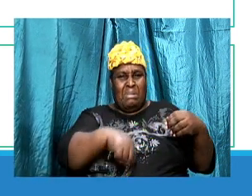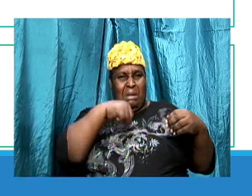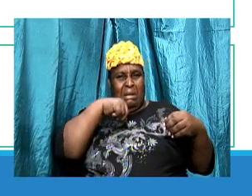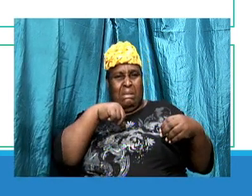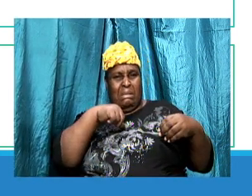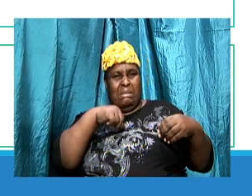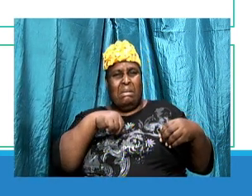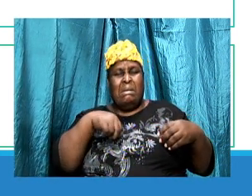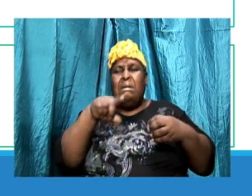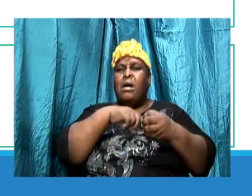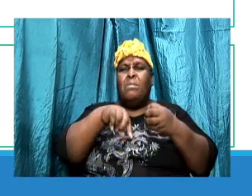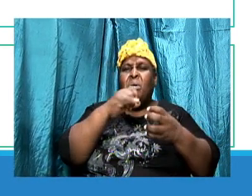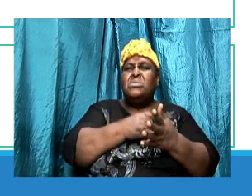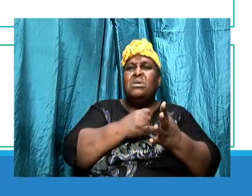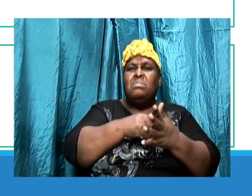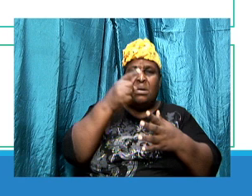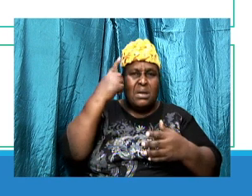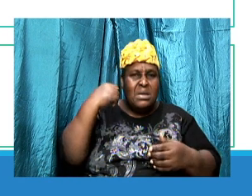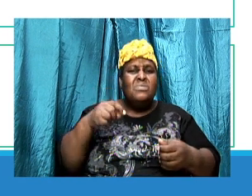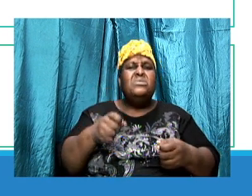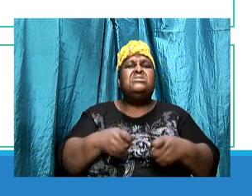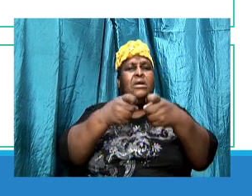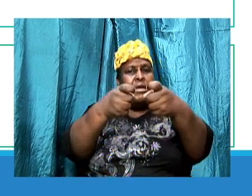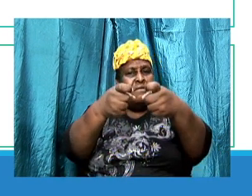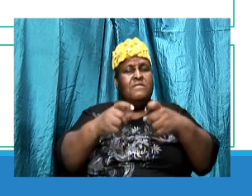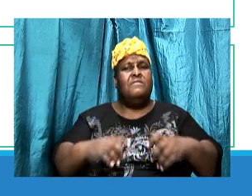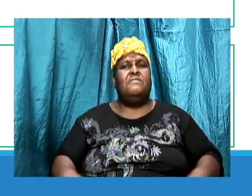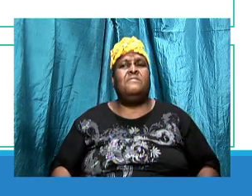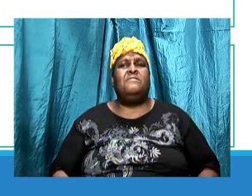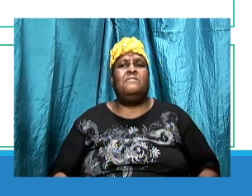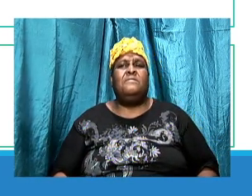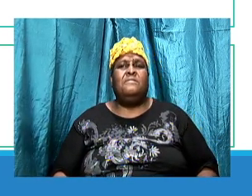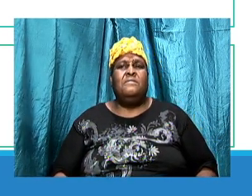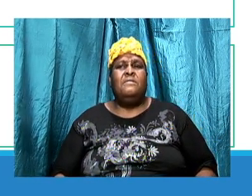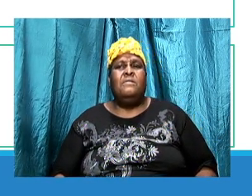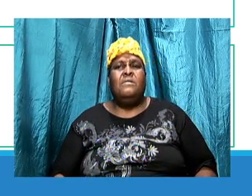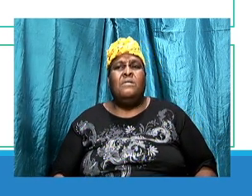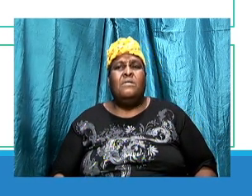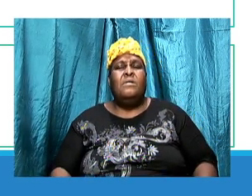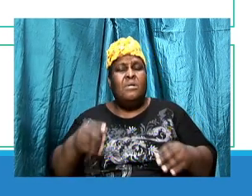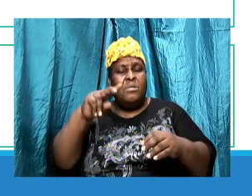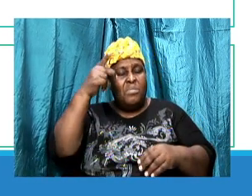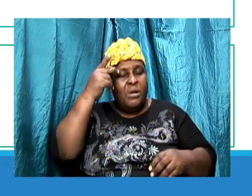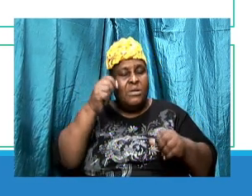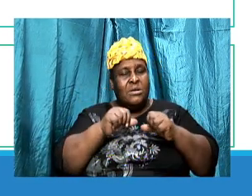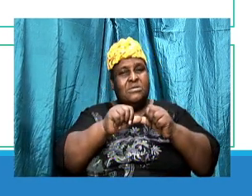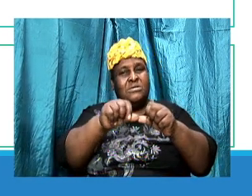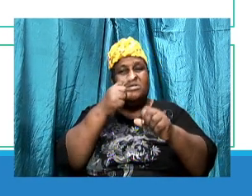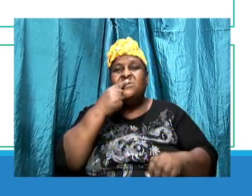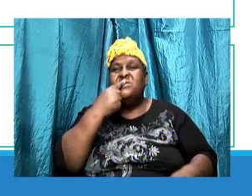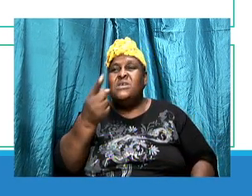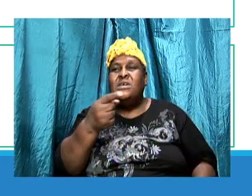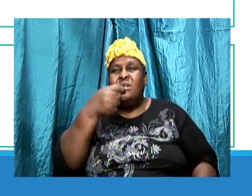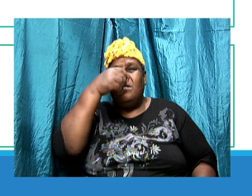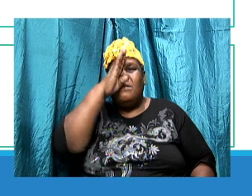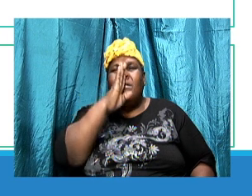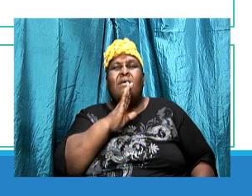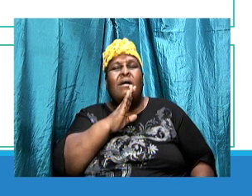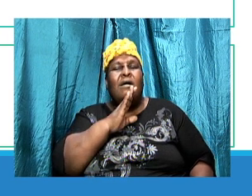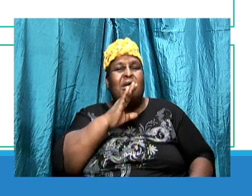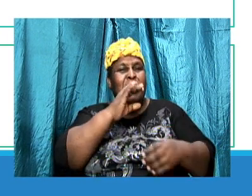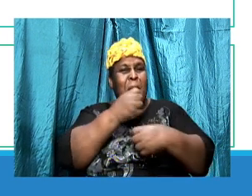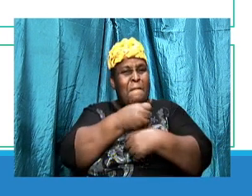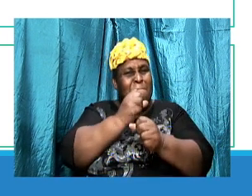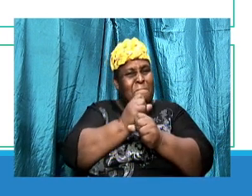gift. Okay? He went on to say that, you know, that God has set forth,